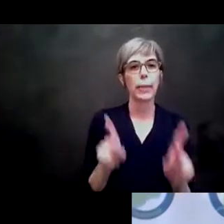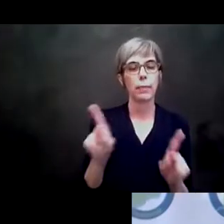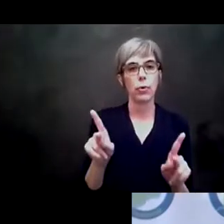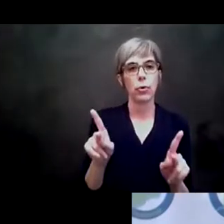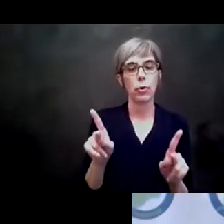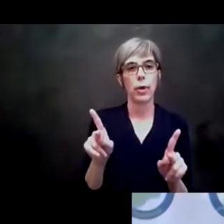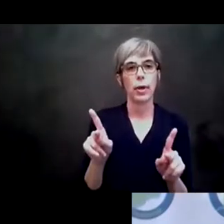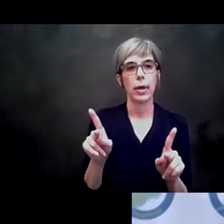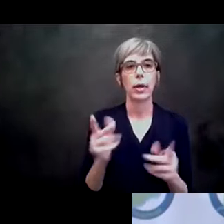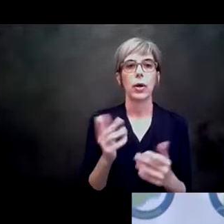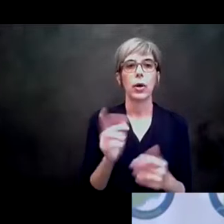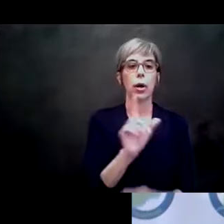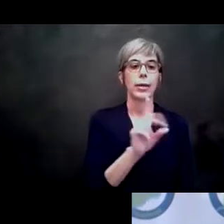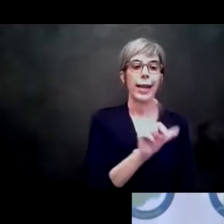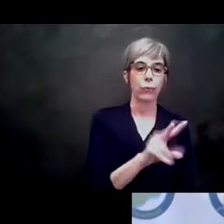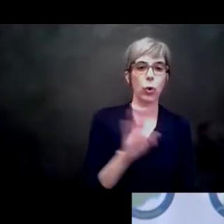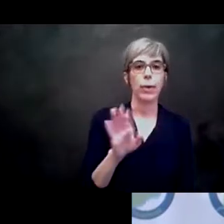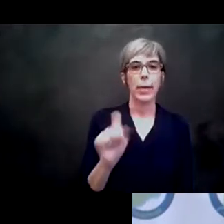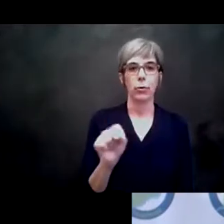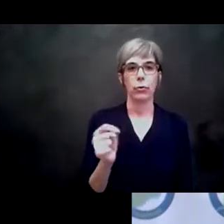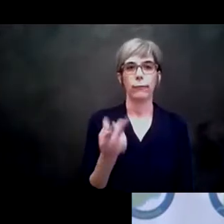of Bettendorf and Davenport.